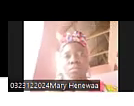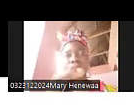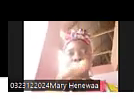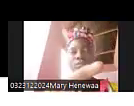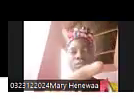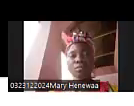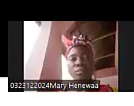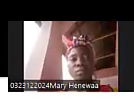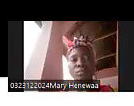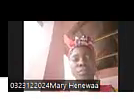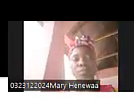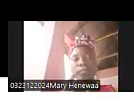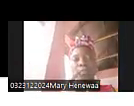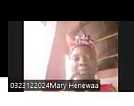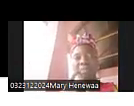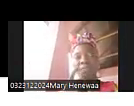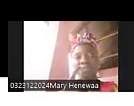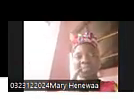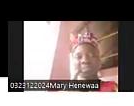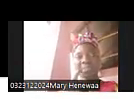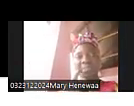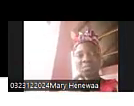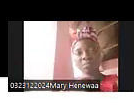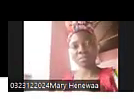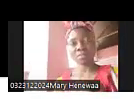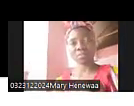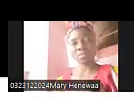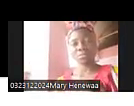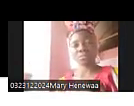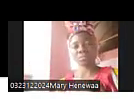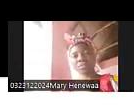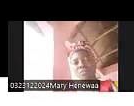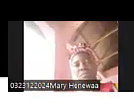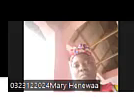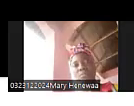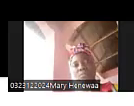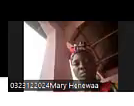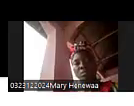okay, let's assume we don't know as a group. Then